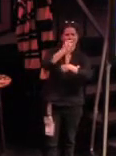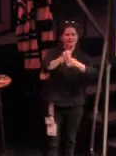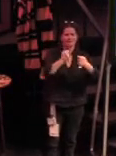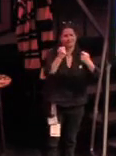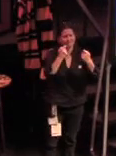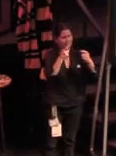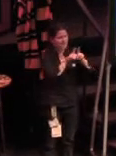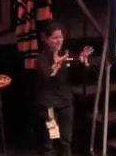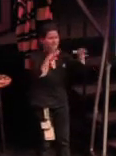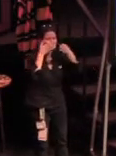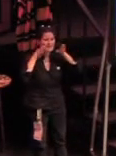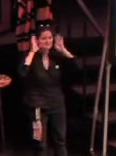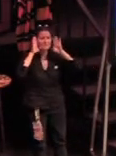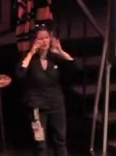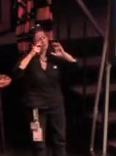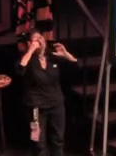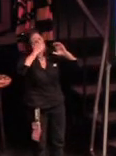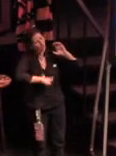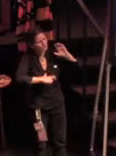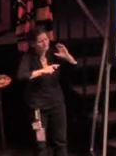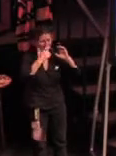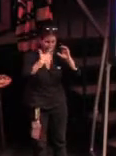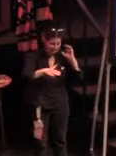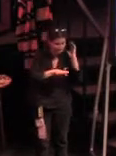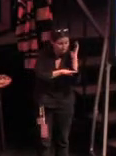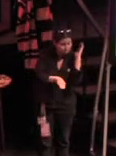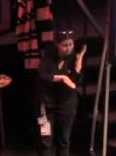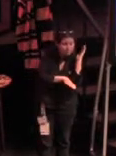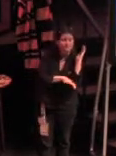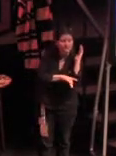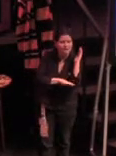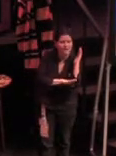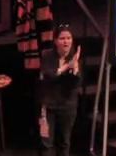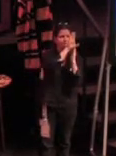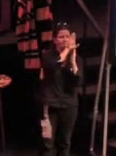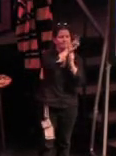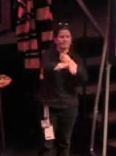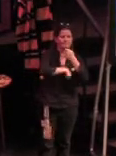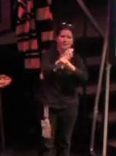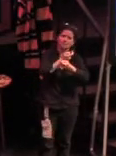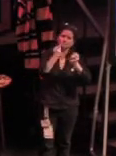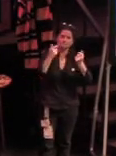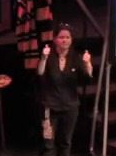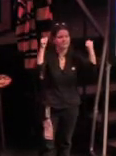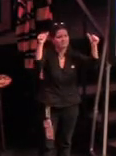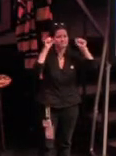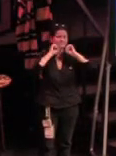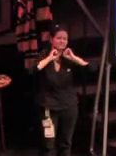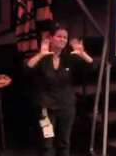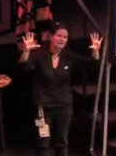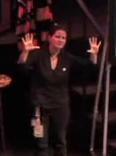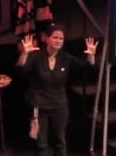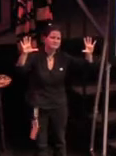the machine, which actually is dependent on underprivileged people. Yeah. So I'm just wondering, do you feel